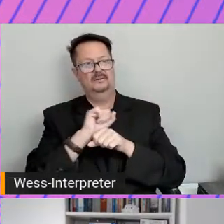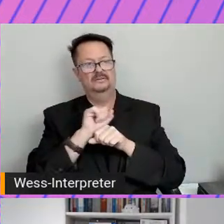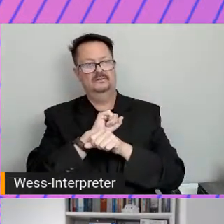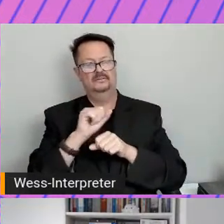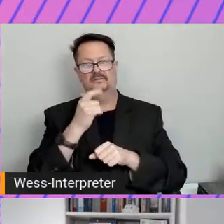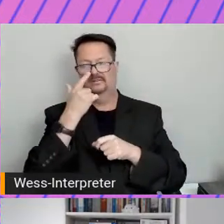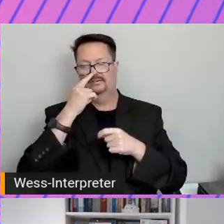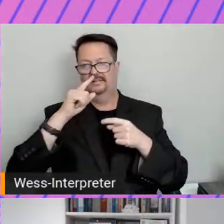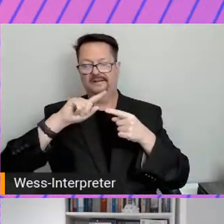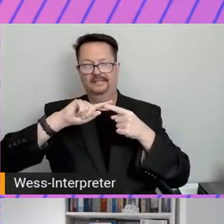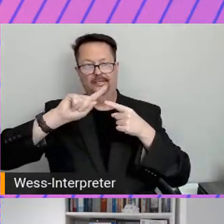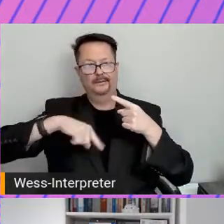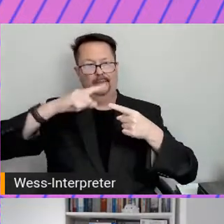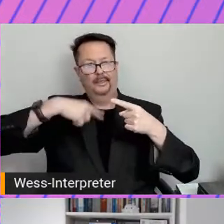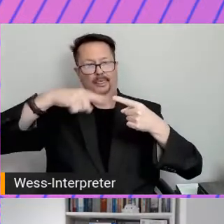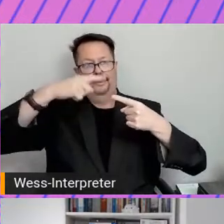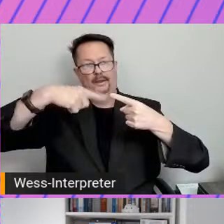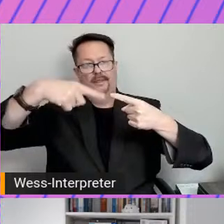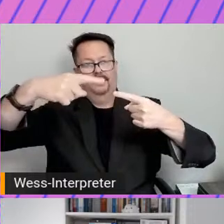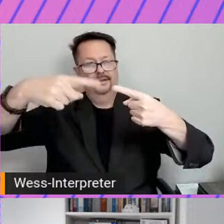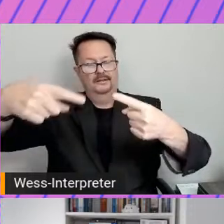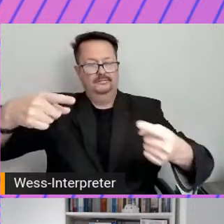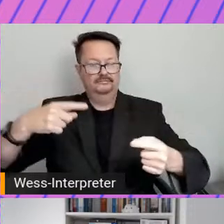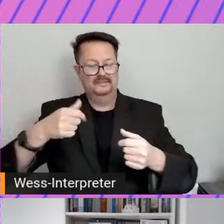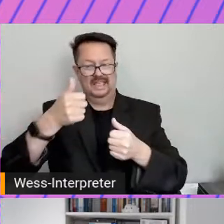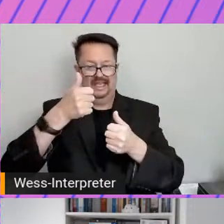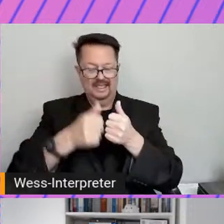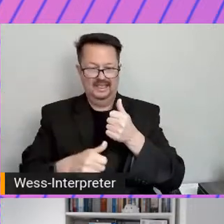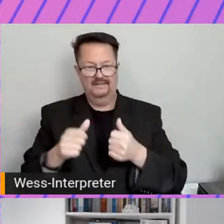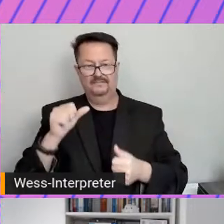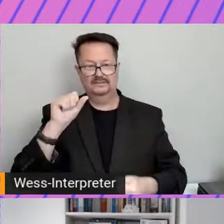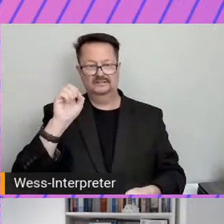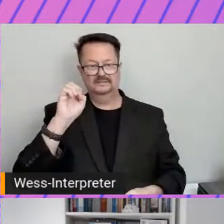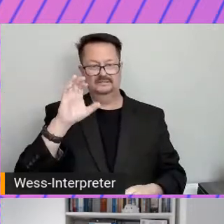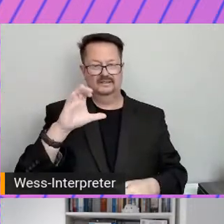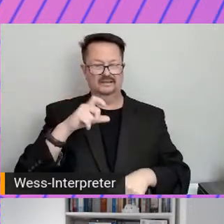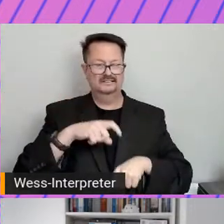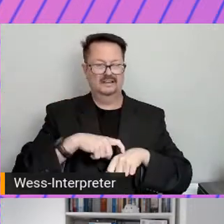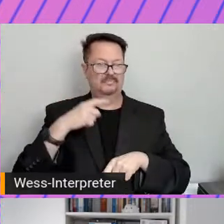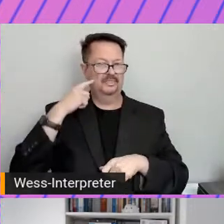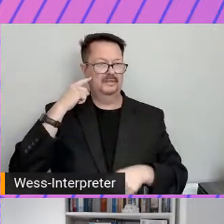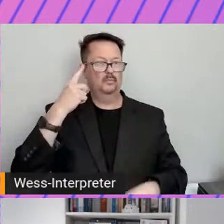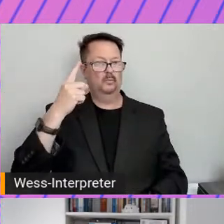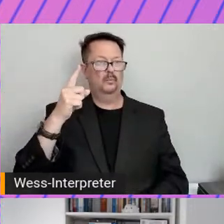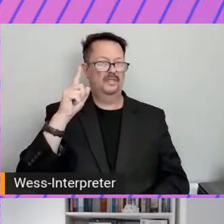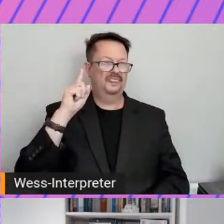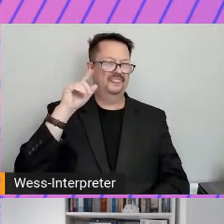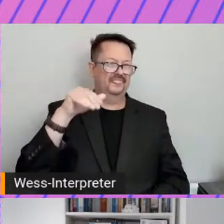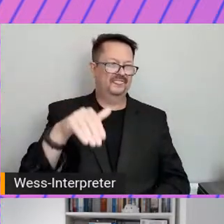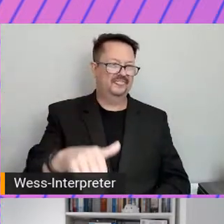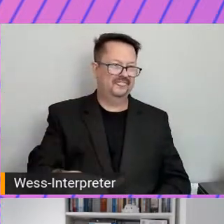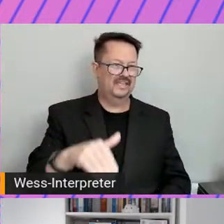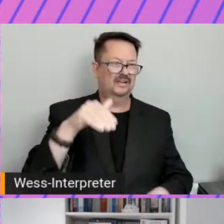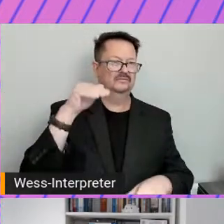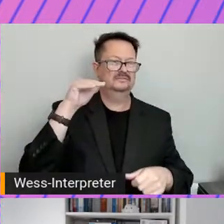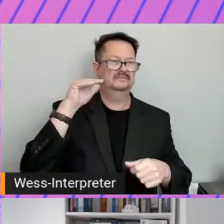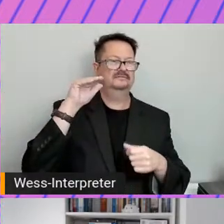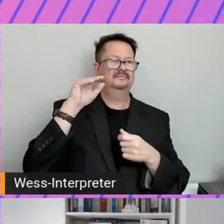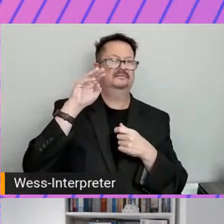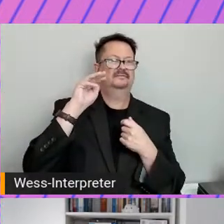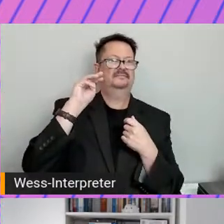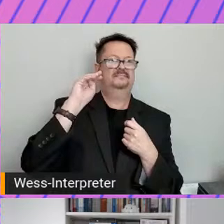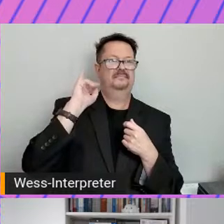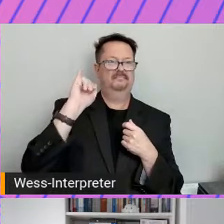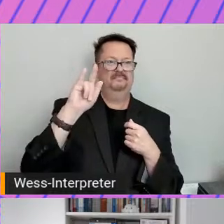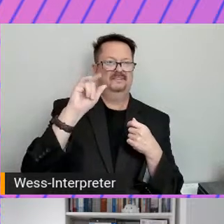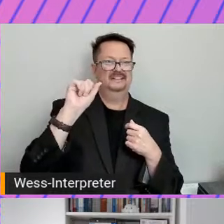loop. So in each second of time, think about it as 1,000 milliseconds of time inside that